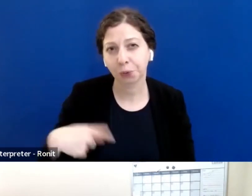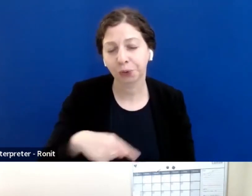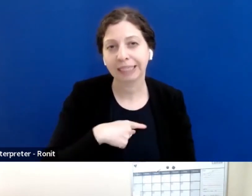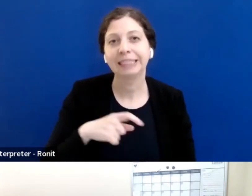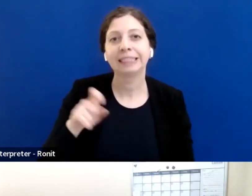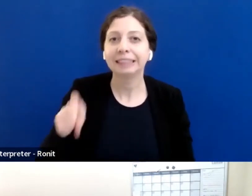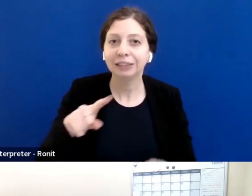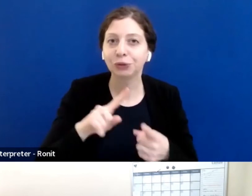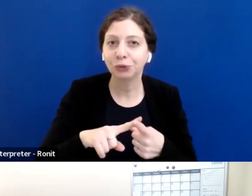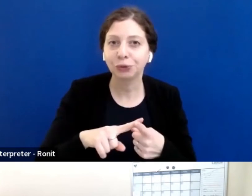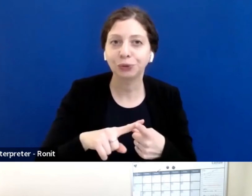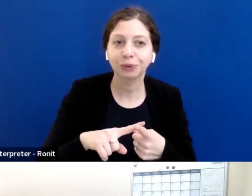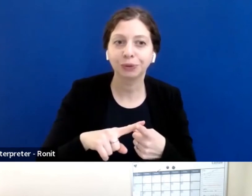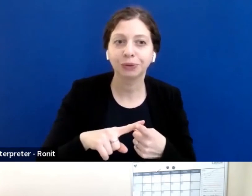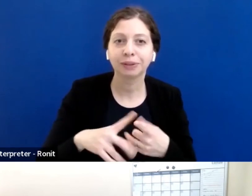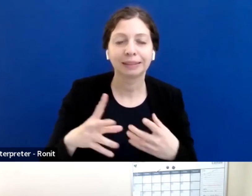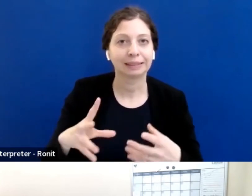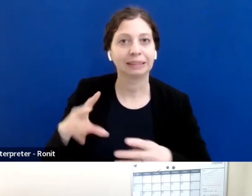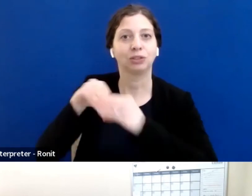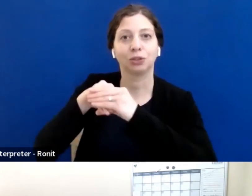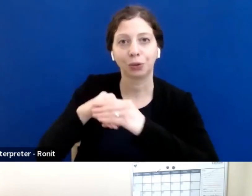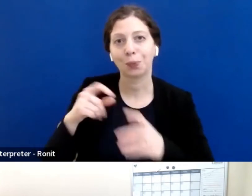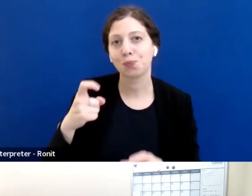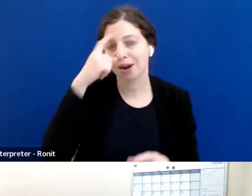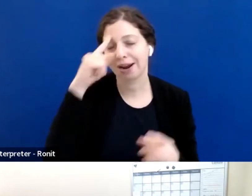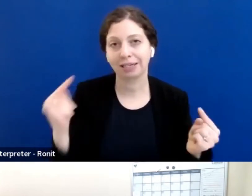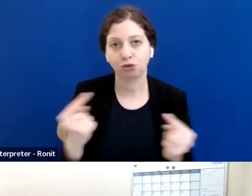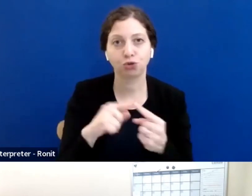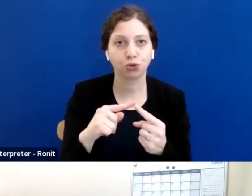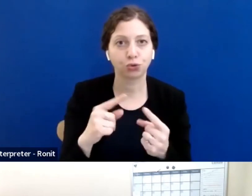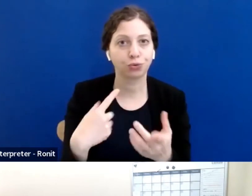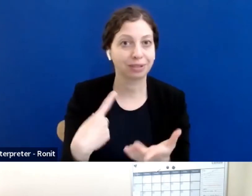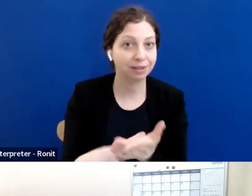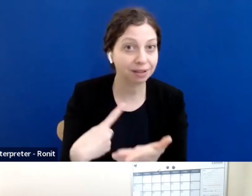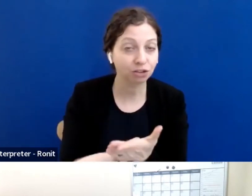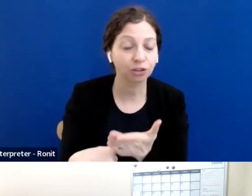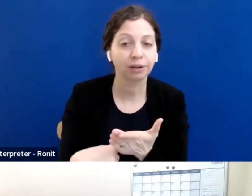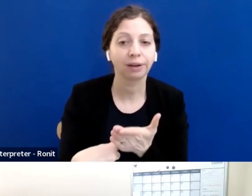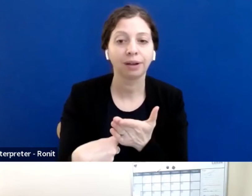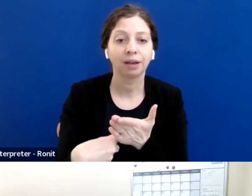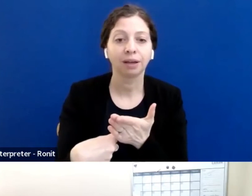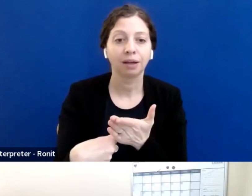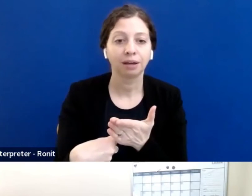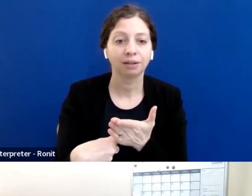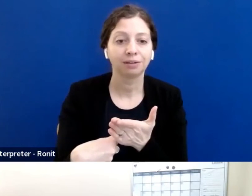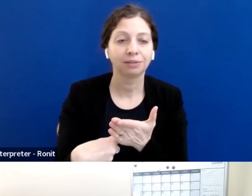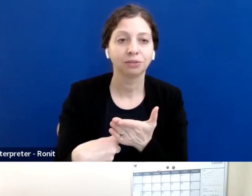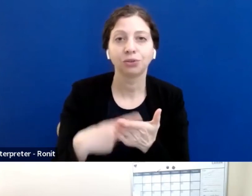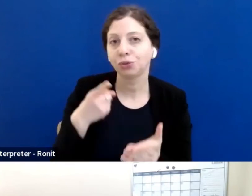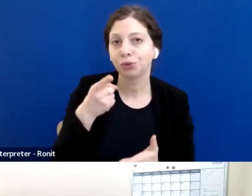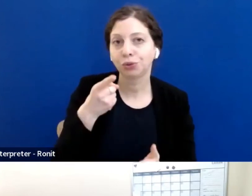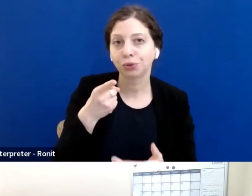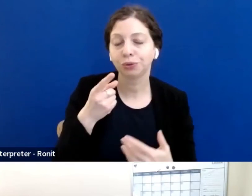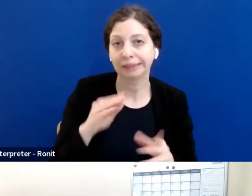to insert brain injury into ongoing discussions. And, you know,